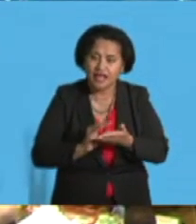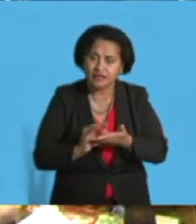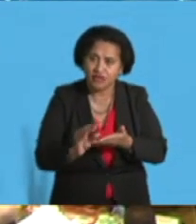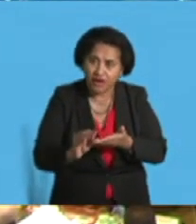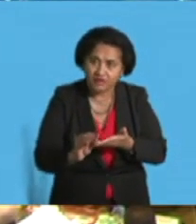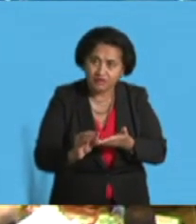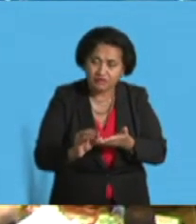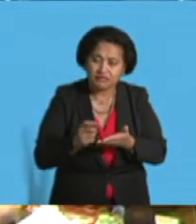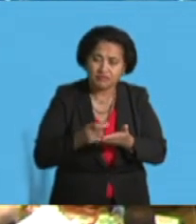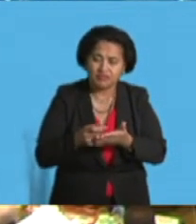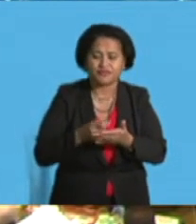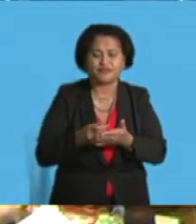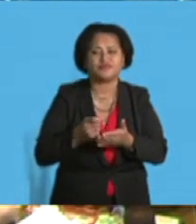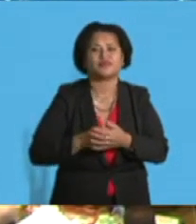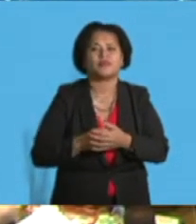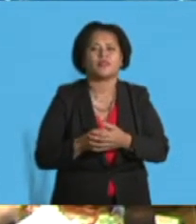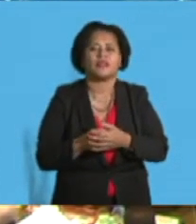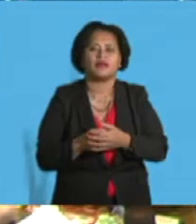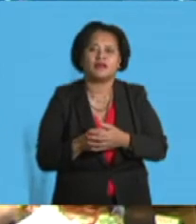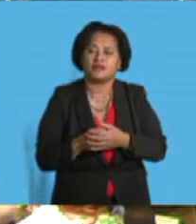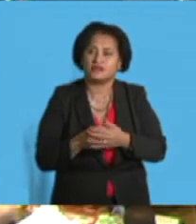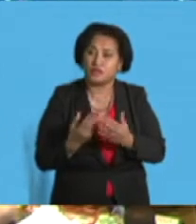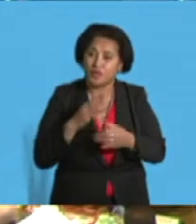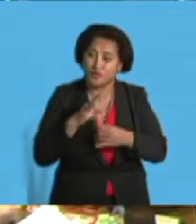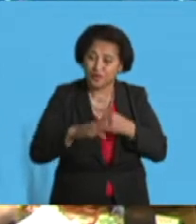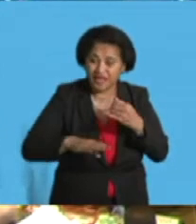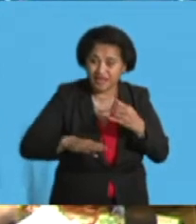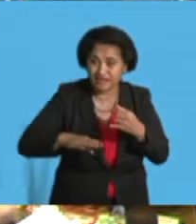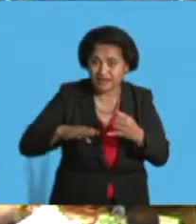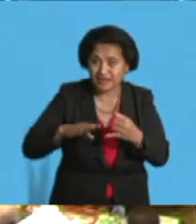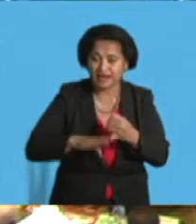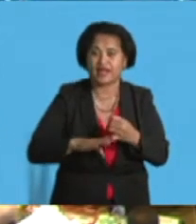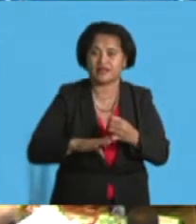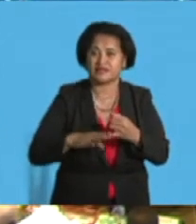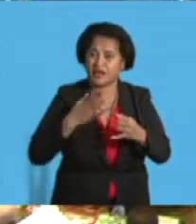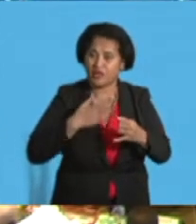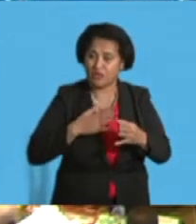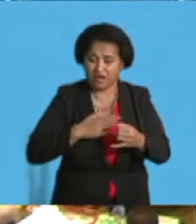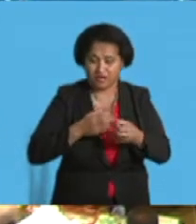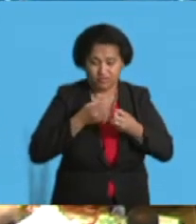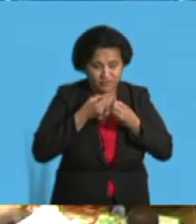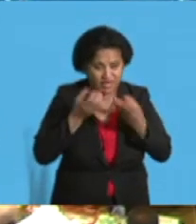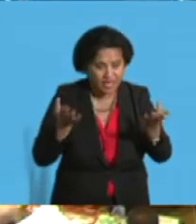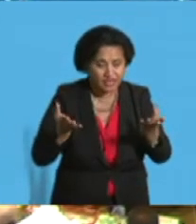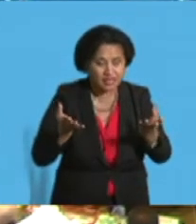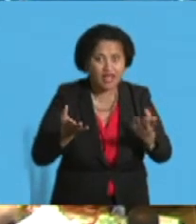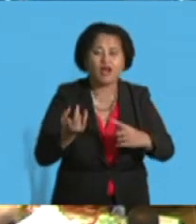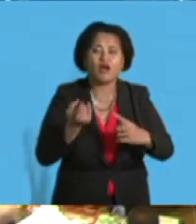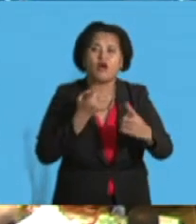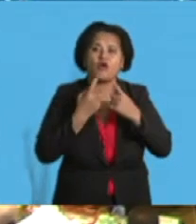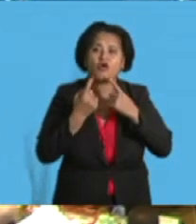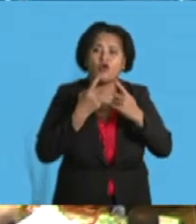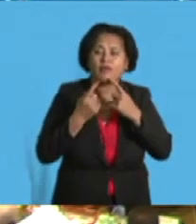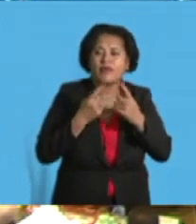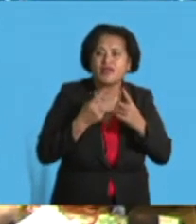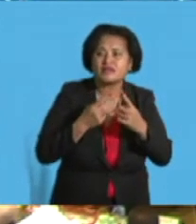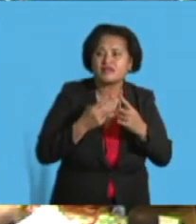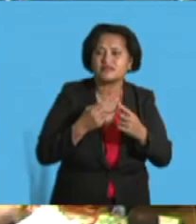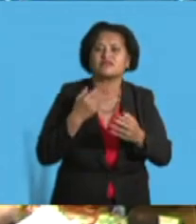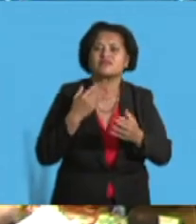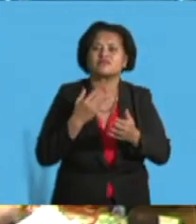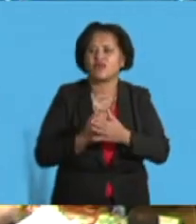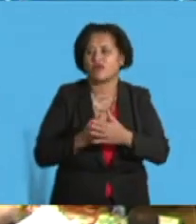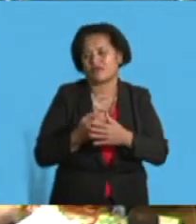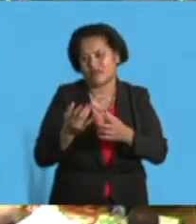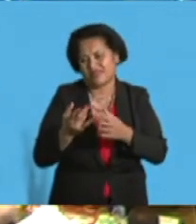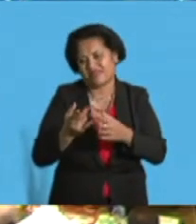Speaker. Madam Speaker, the last thread, Madam Speaker, that I wish to note is comments which are based on vested interest from